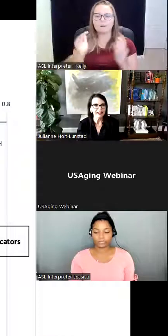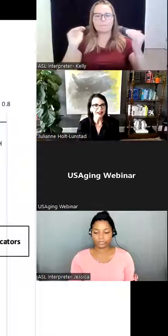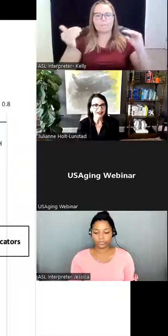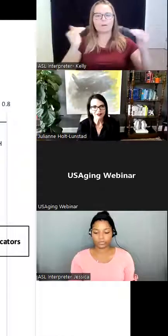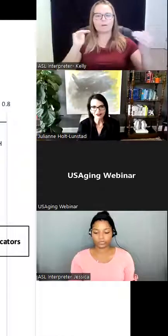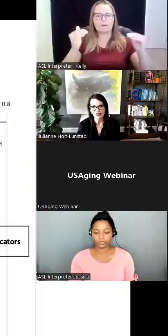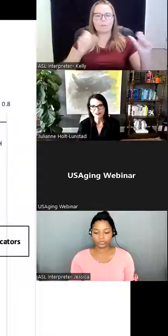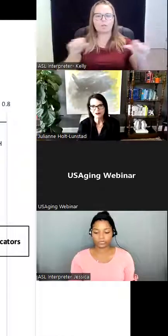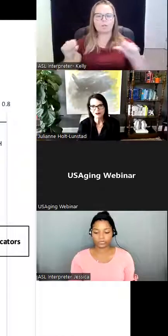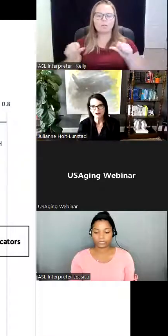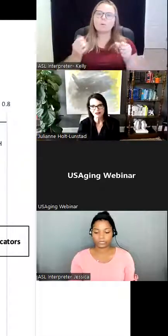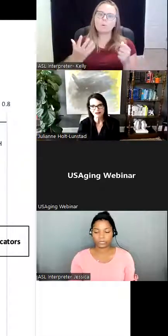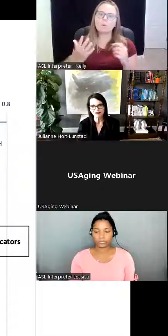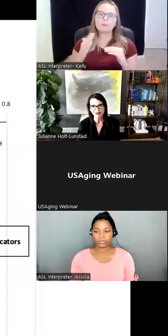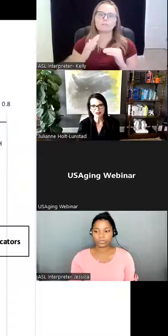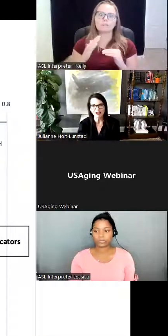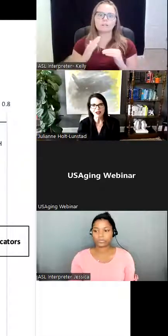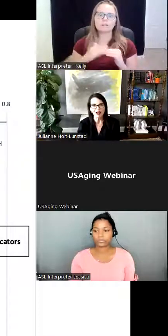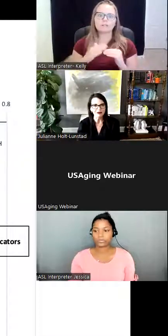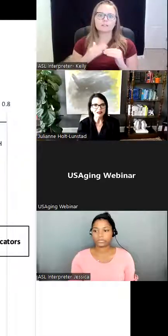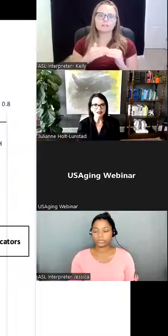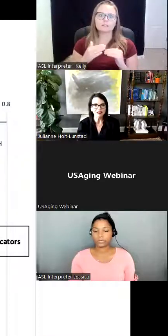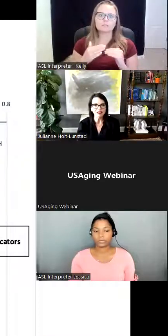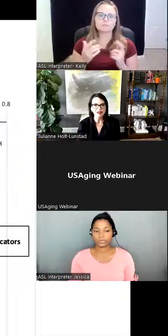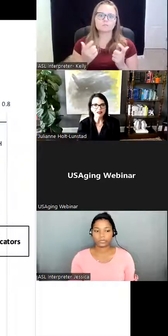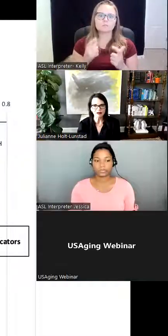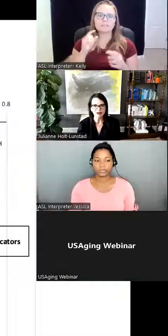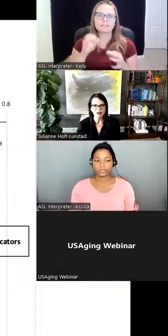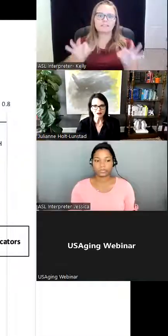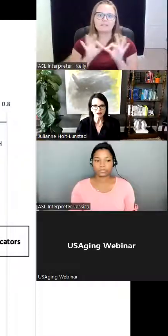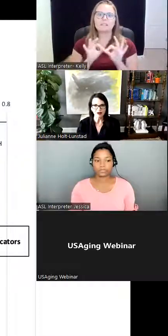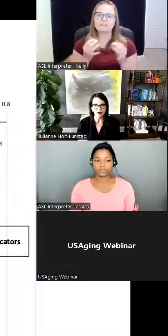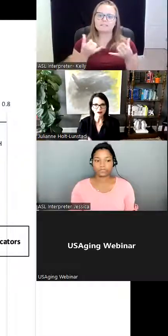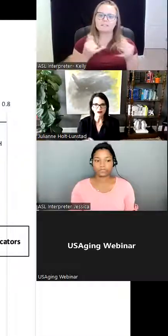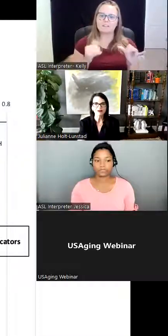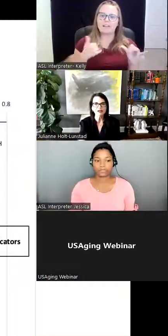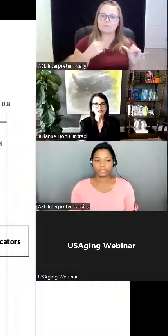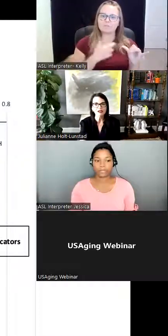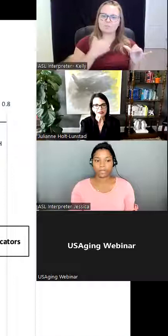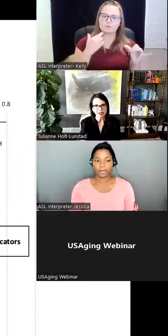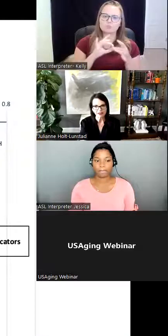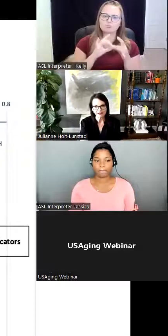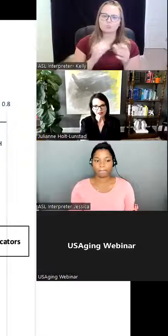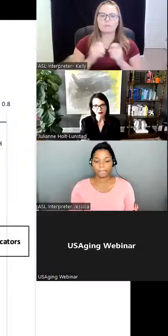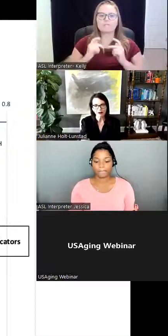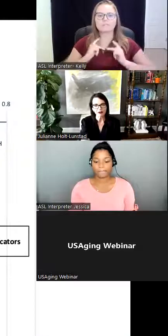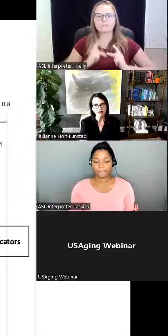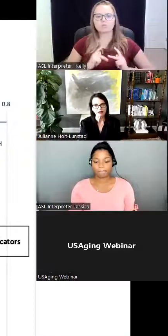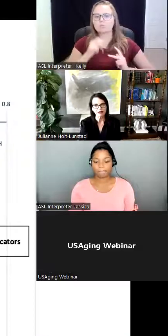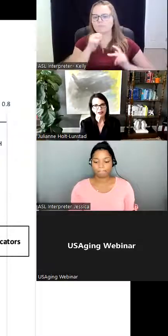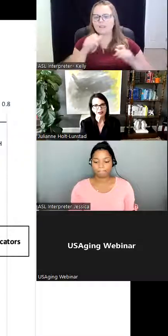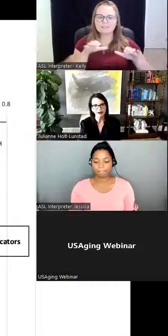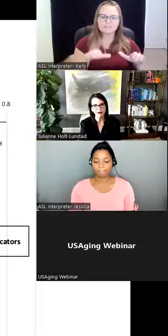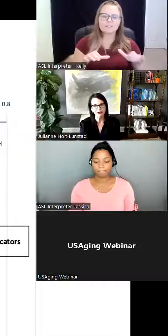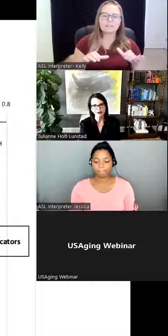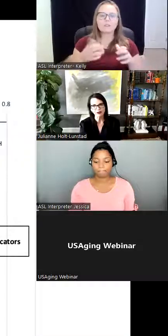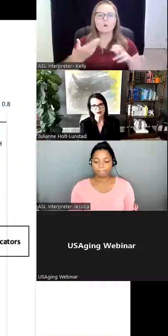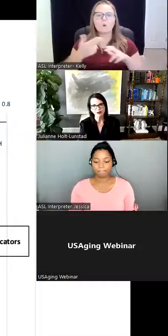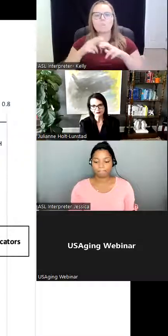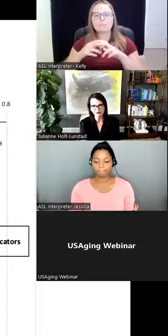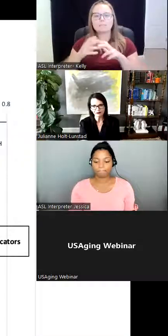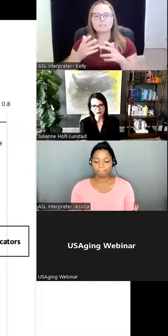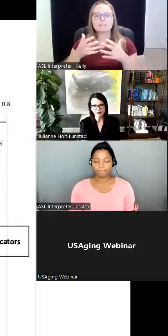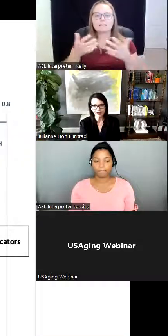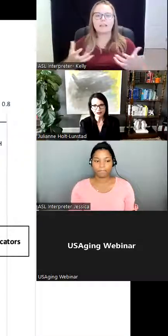comparable, and even the least robust of these still exceeds the risks associated with physical inactivity, obesity, and air